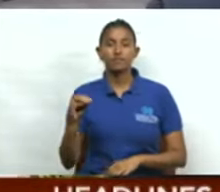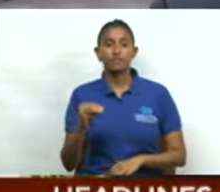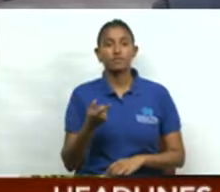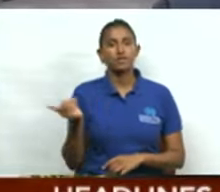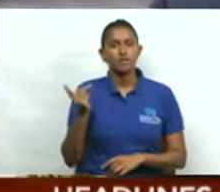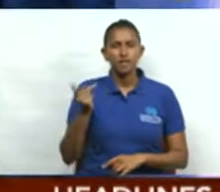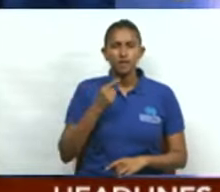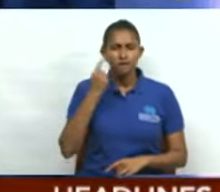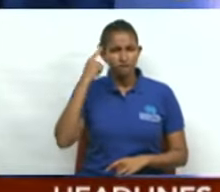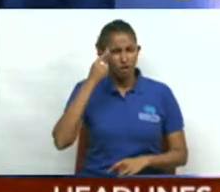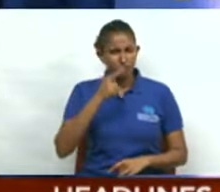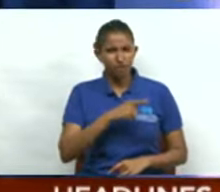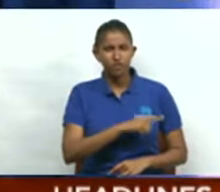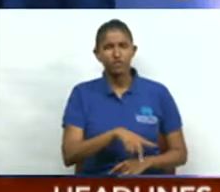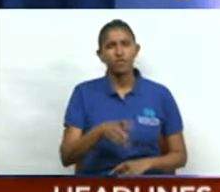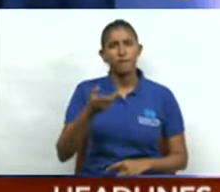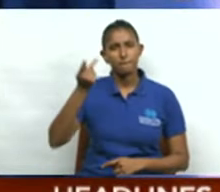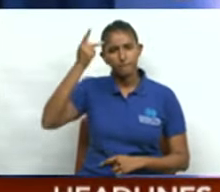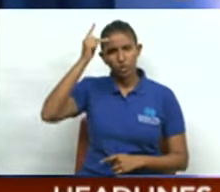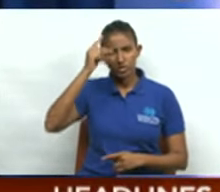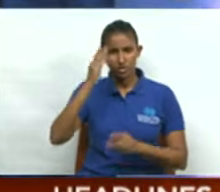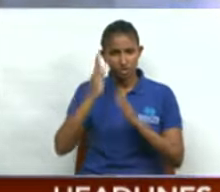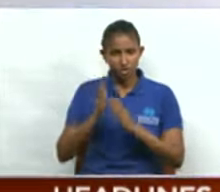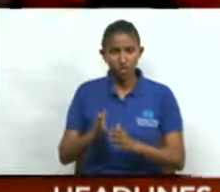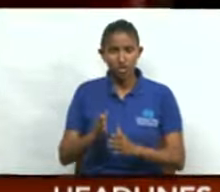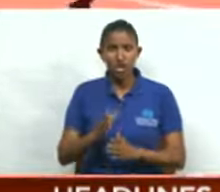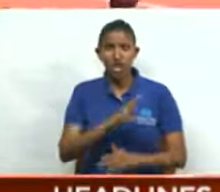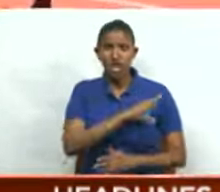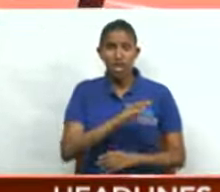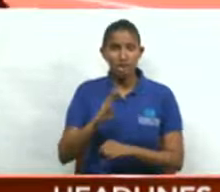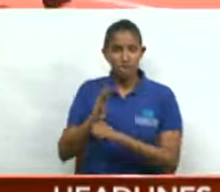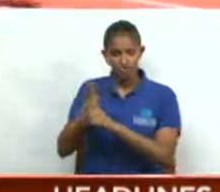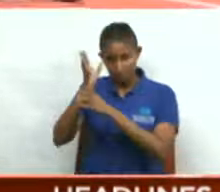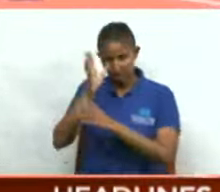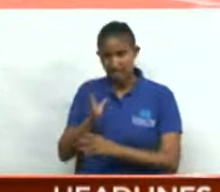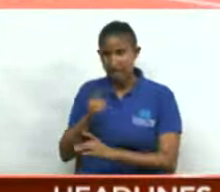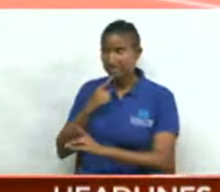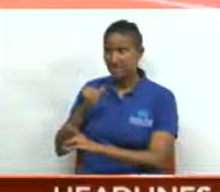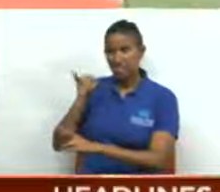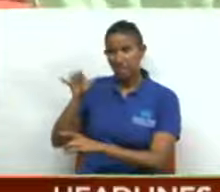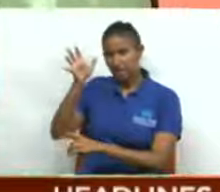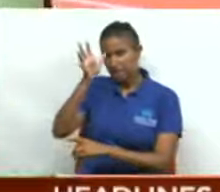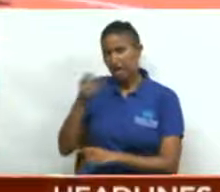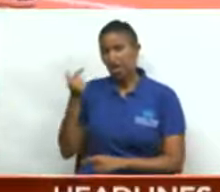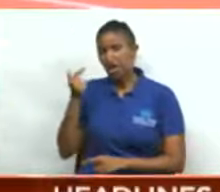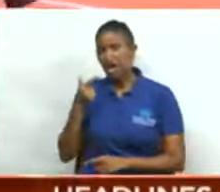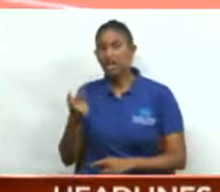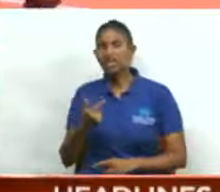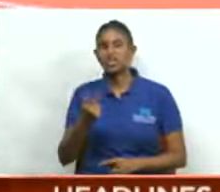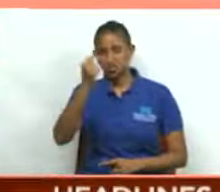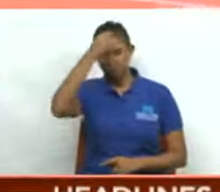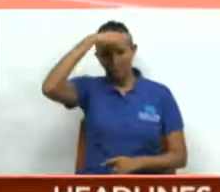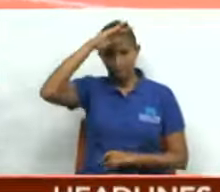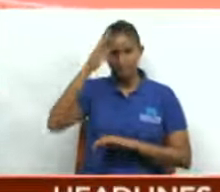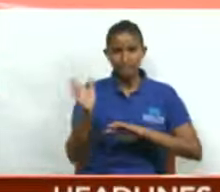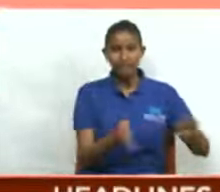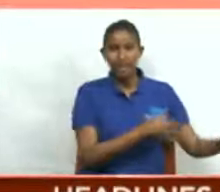Alan Chastanet a tropical Trump. Coming up in sport, we bring you the highlights from day two of the Milo Games.